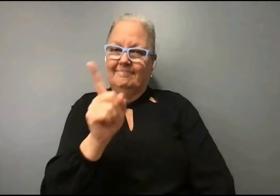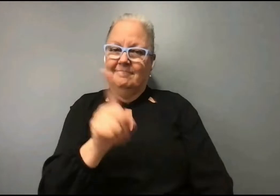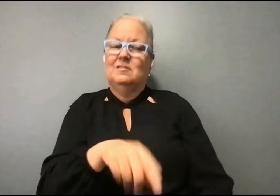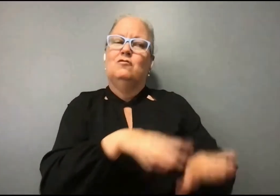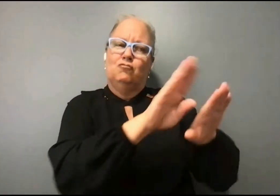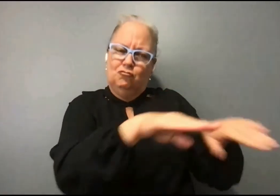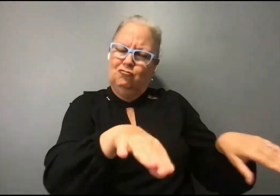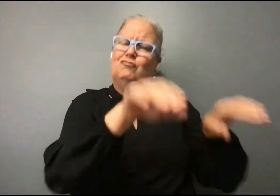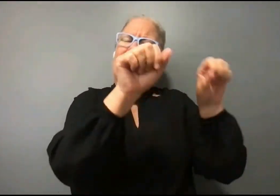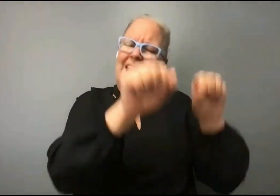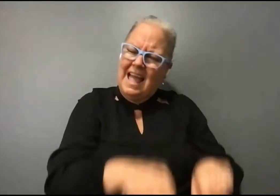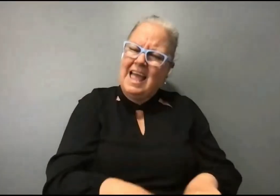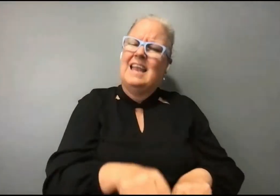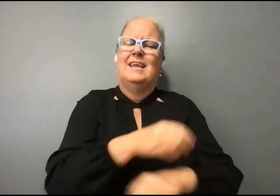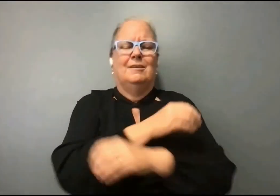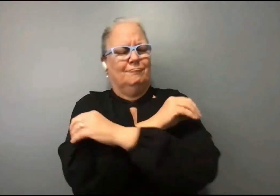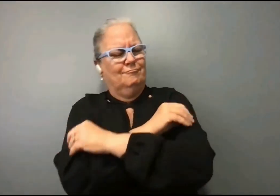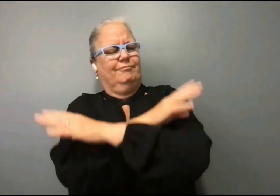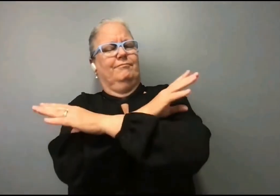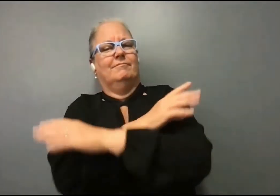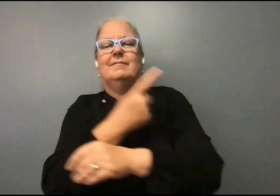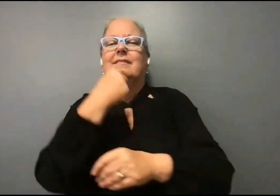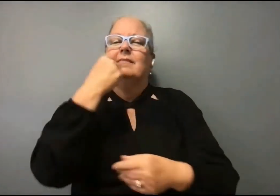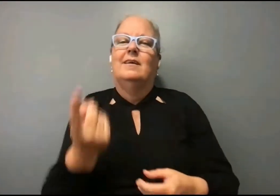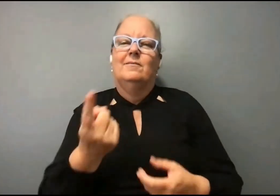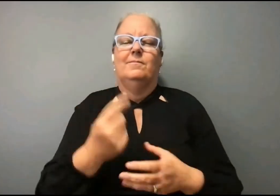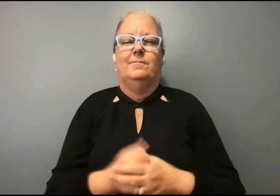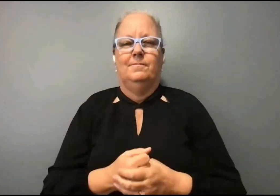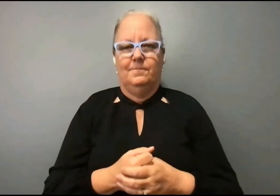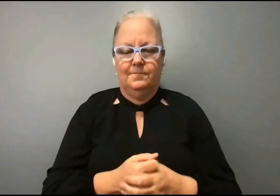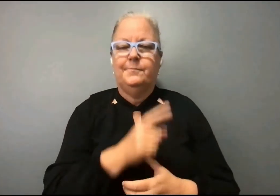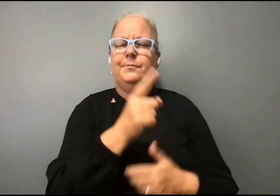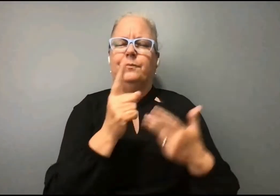third one. Sorry.